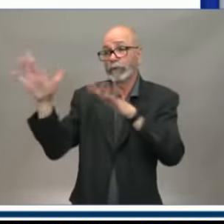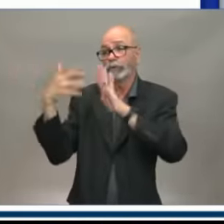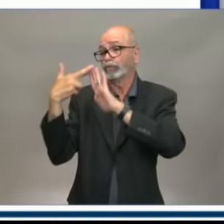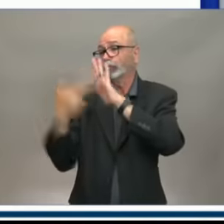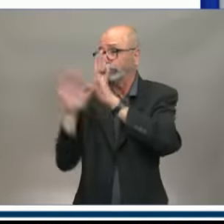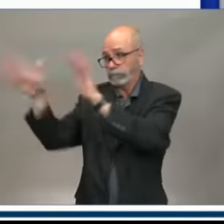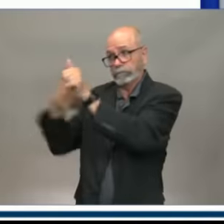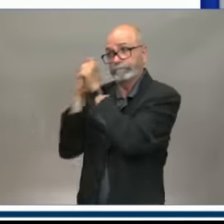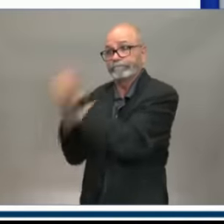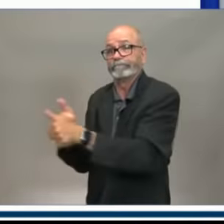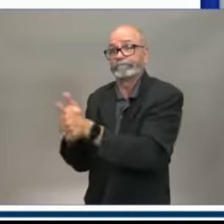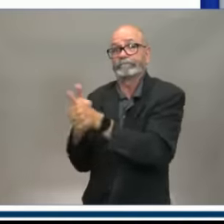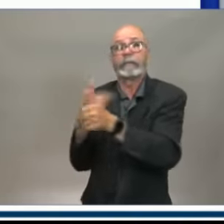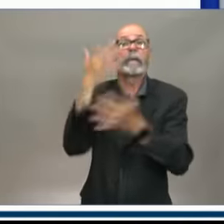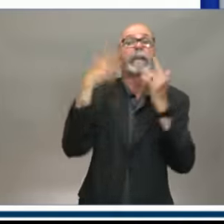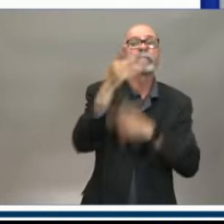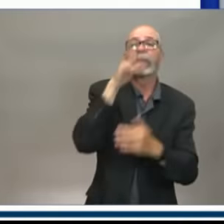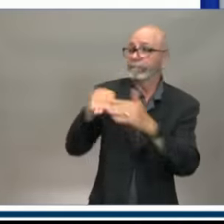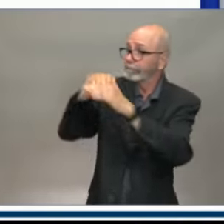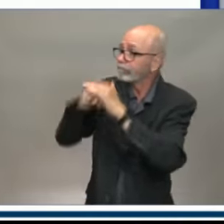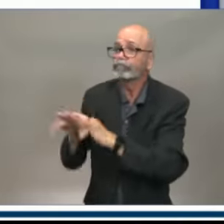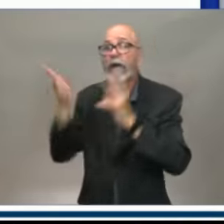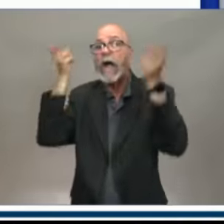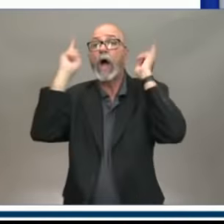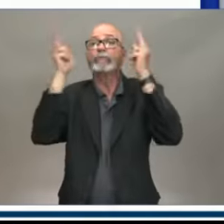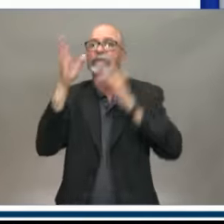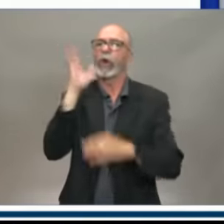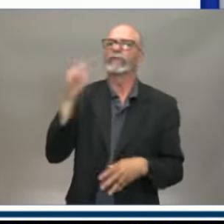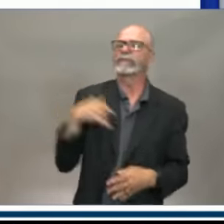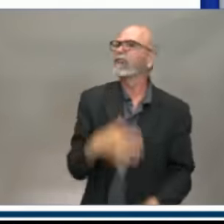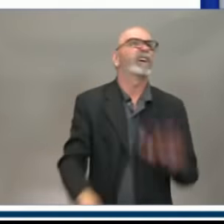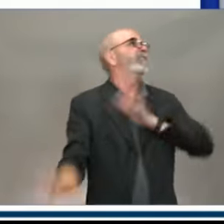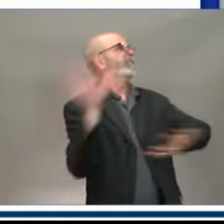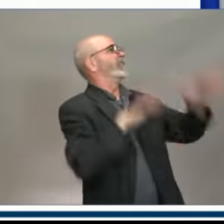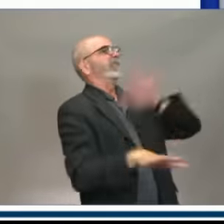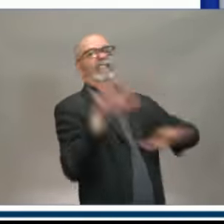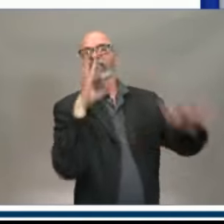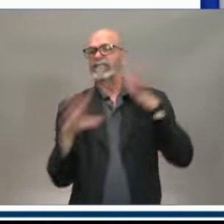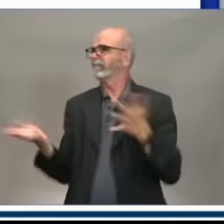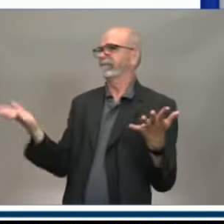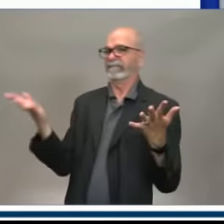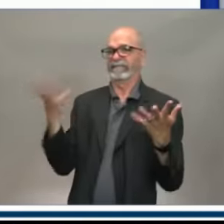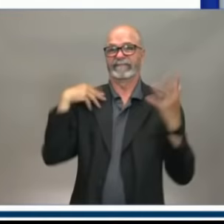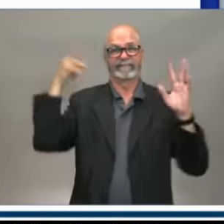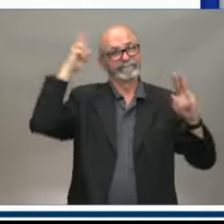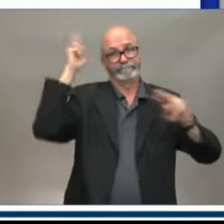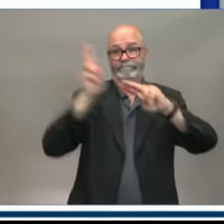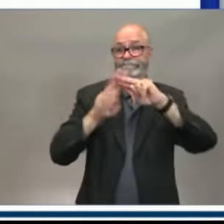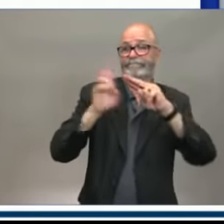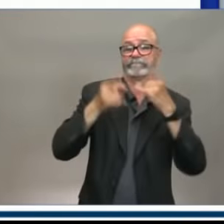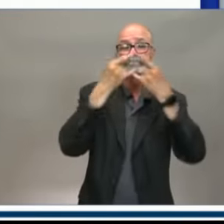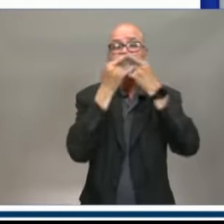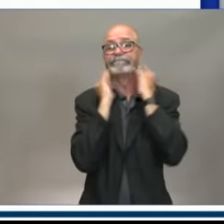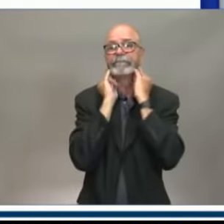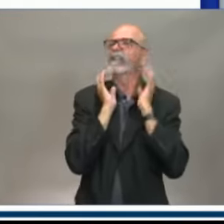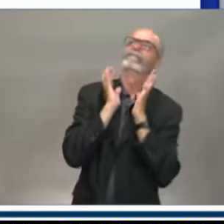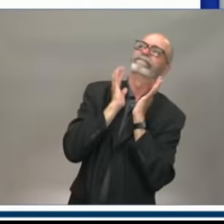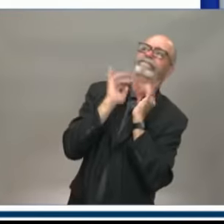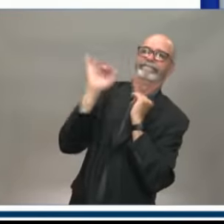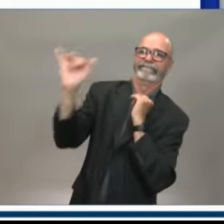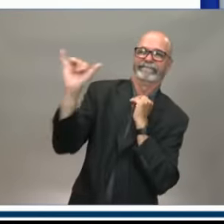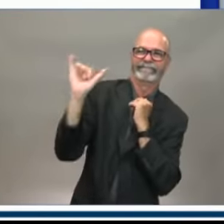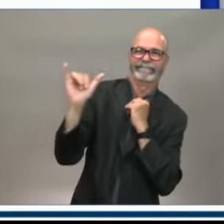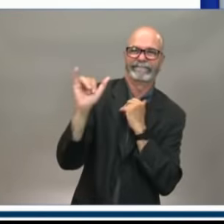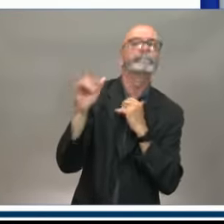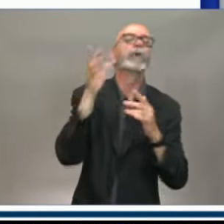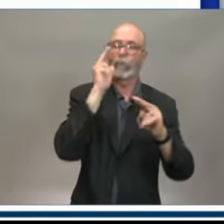little different the next time you're in for a haircut. The stylist may be wearing a mask, but you will be able to get your haircut soon. For those